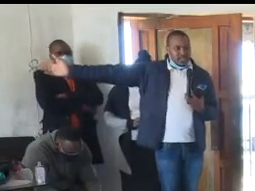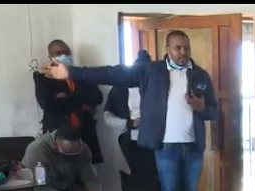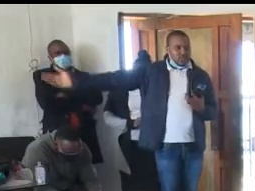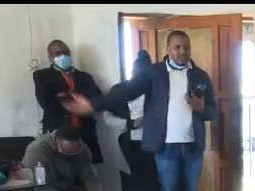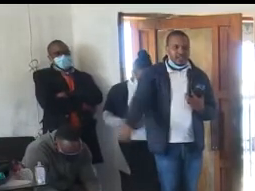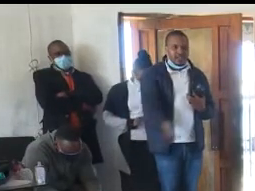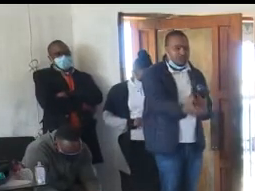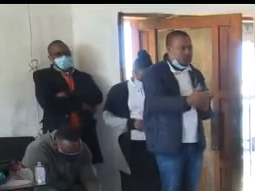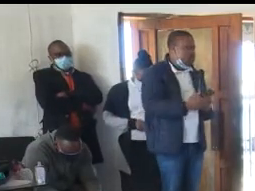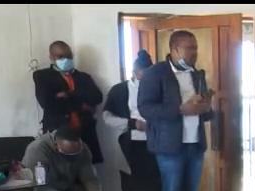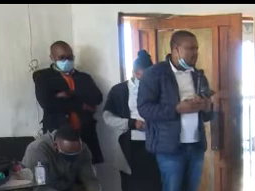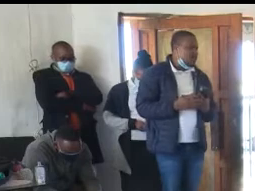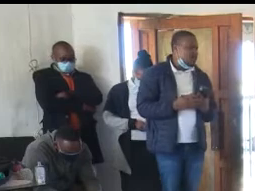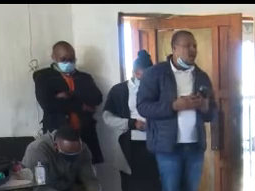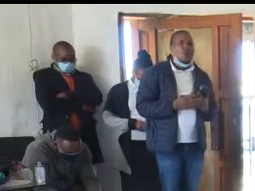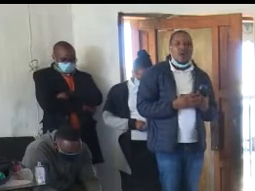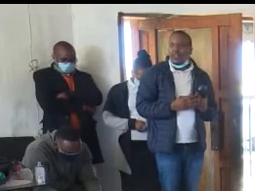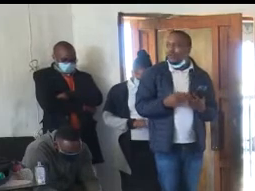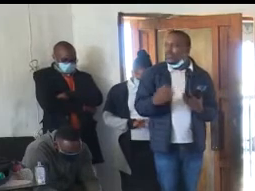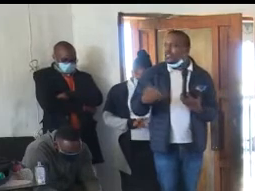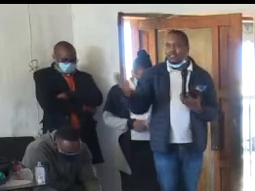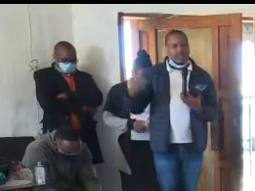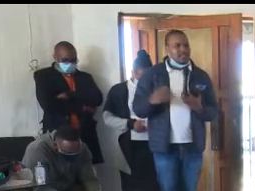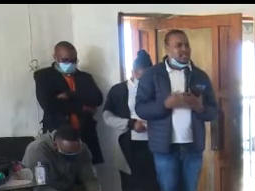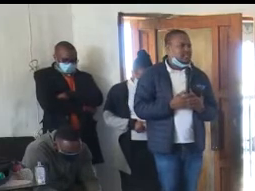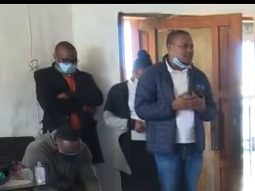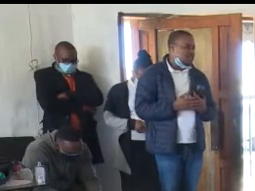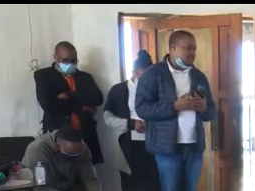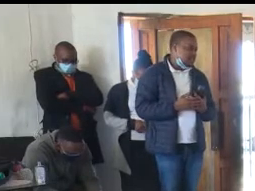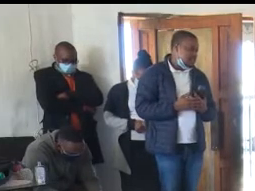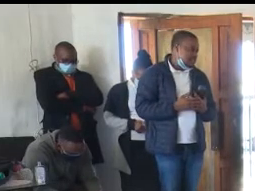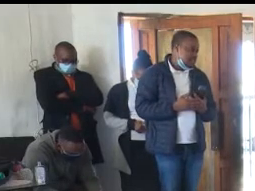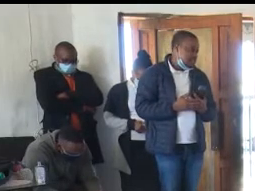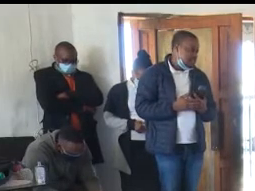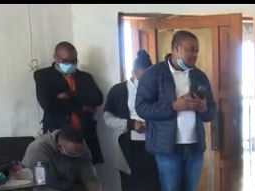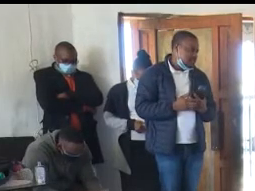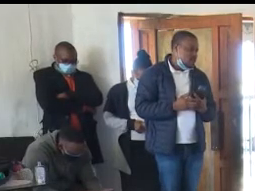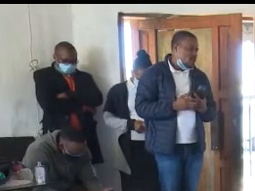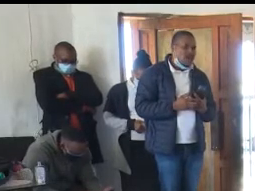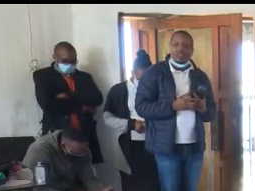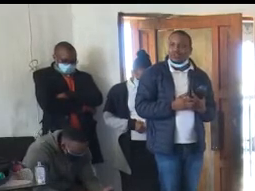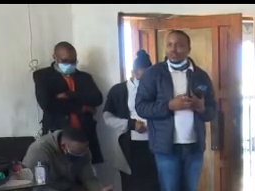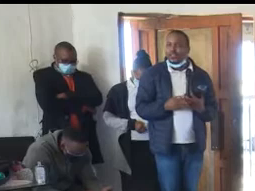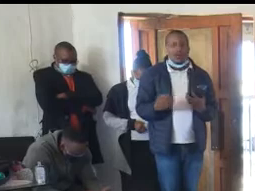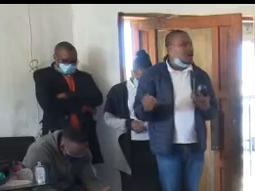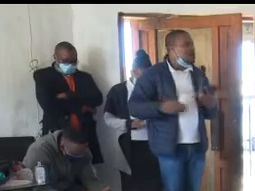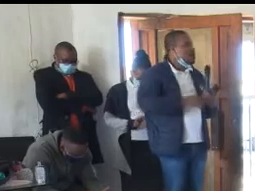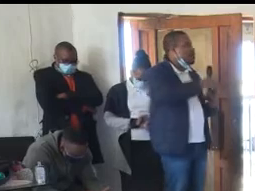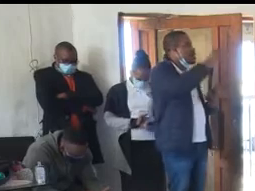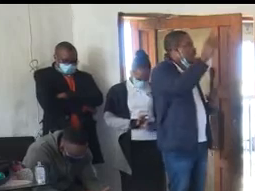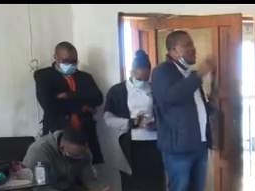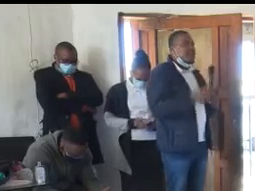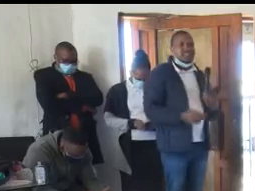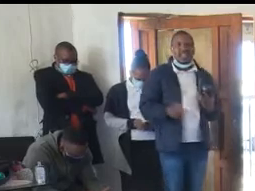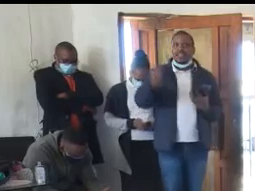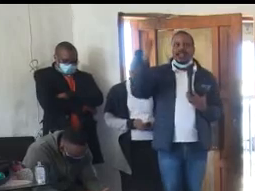You have cell phones, you have everything. Why wait until someone is dead? Why should we now come and